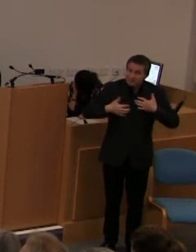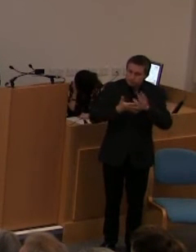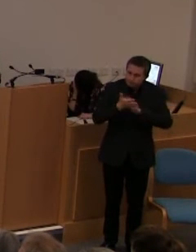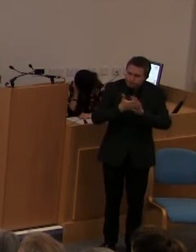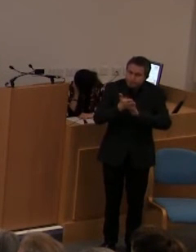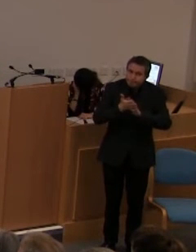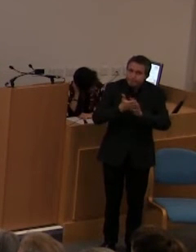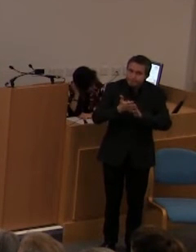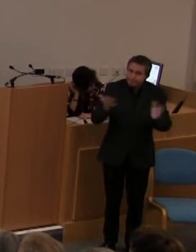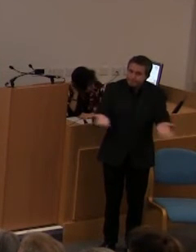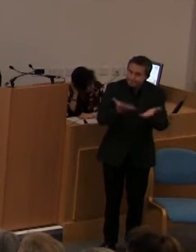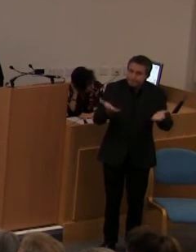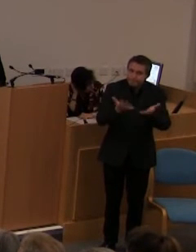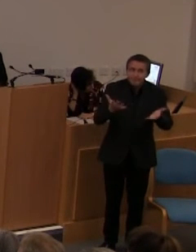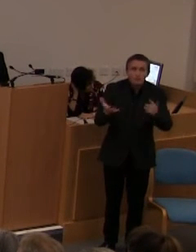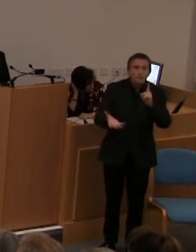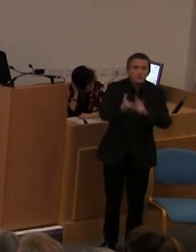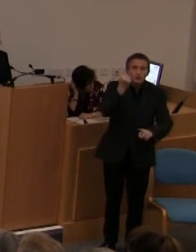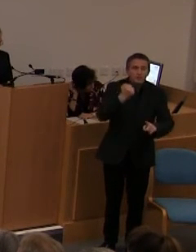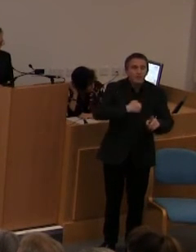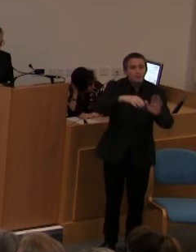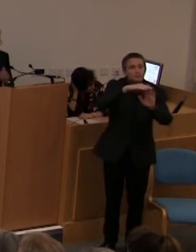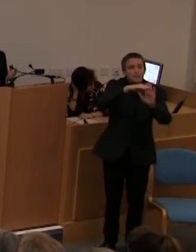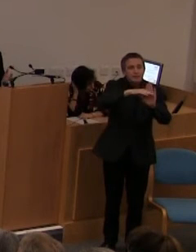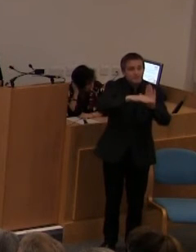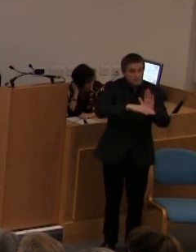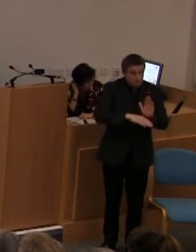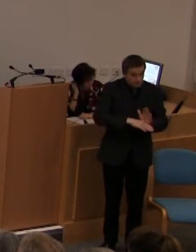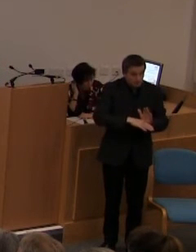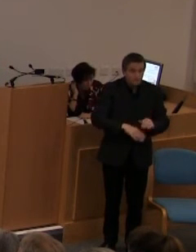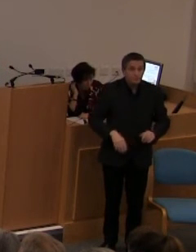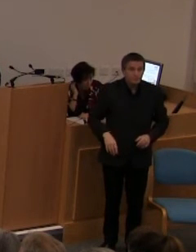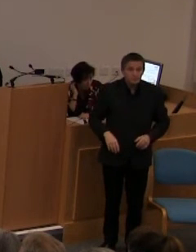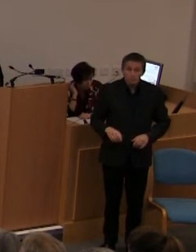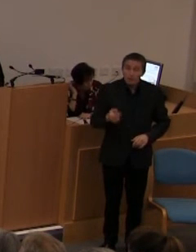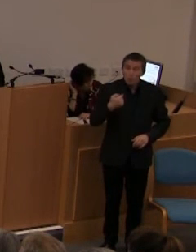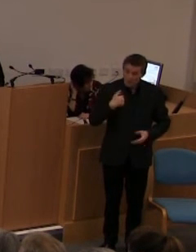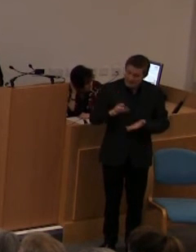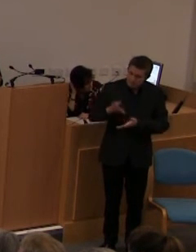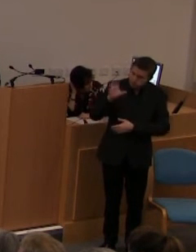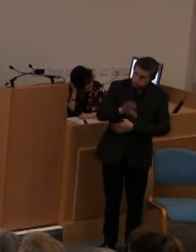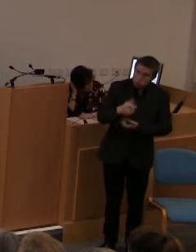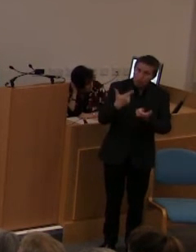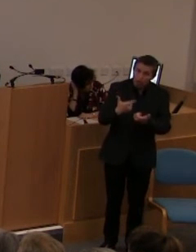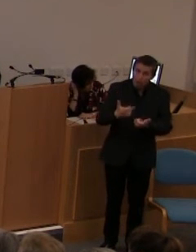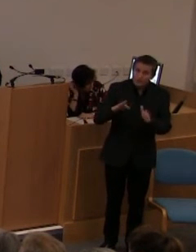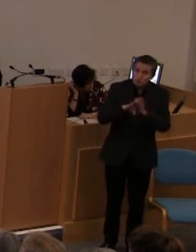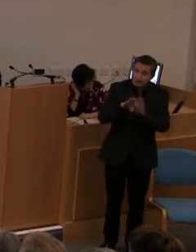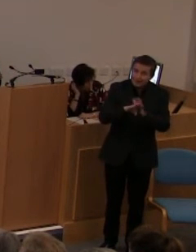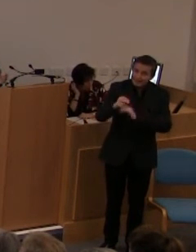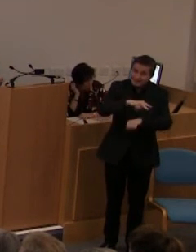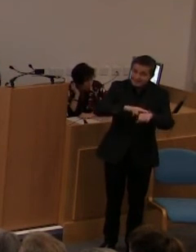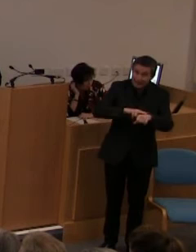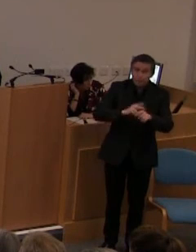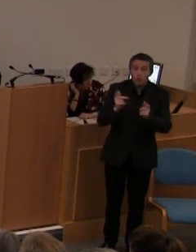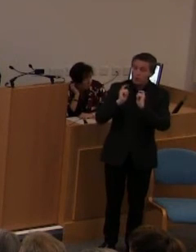meet good quality, relevant services. We invest heavily in staff training. We have Investors in